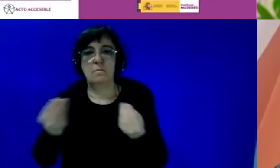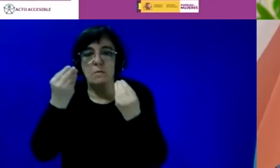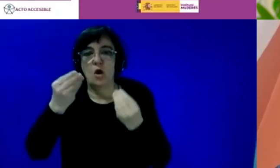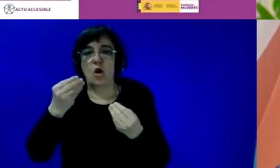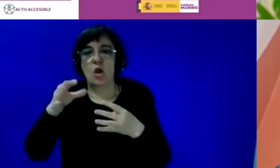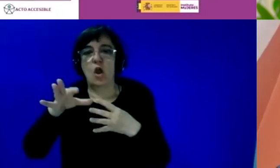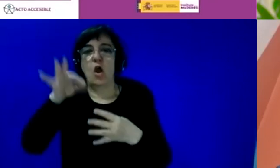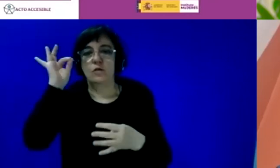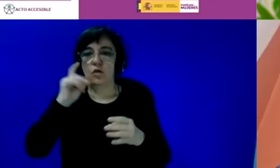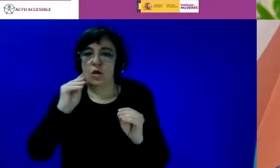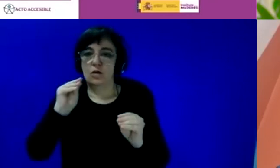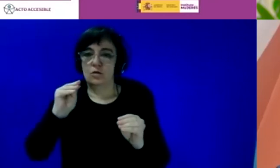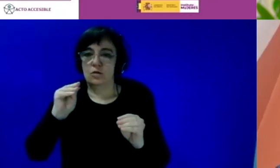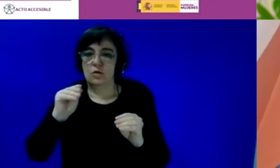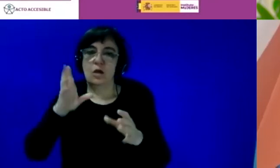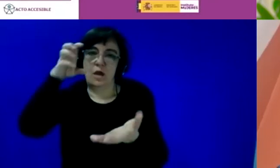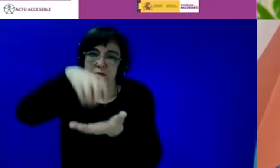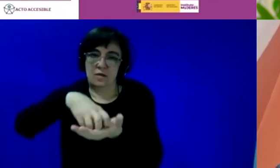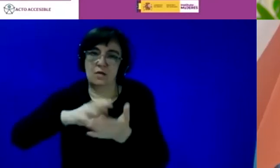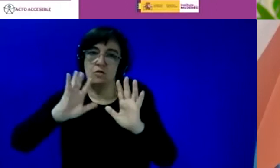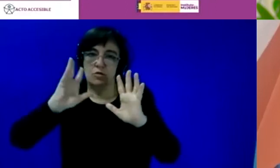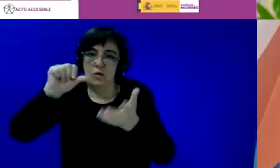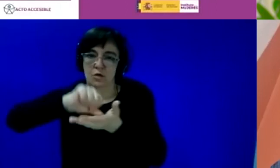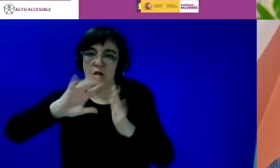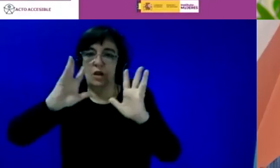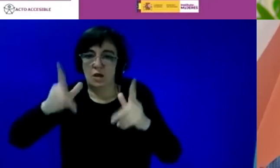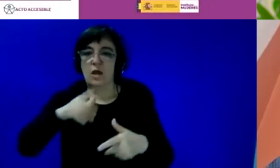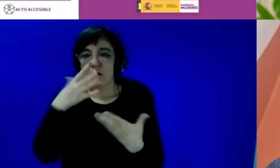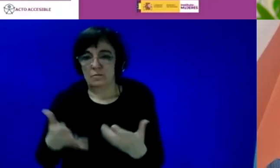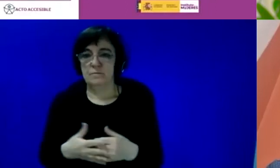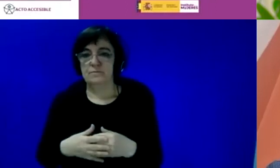in children and adults with disabilities.